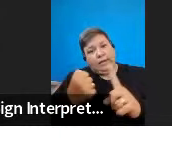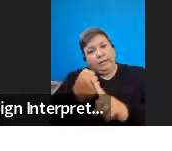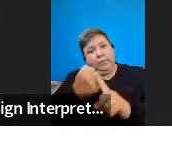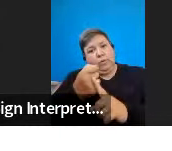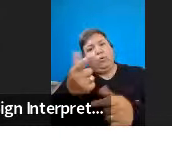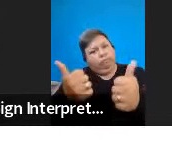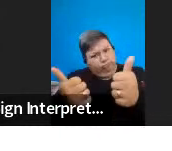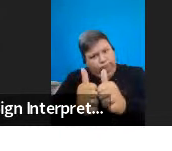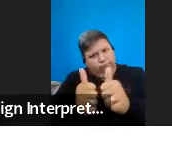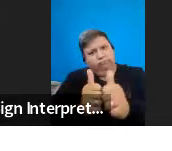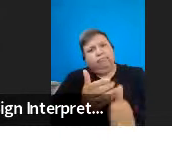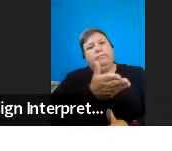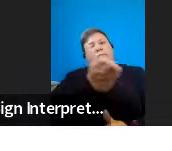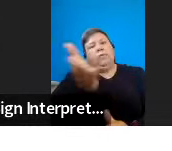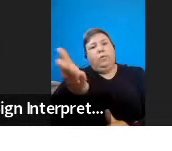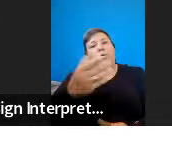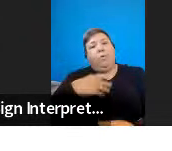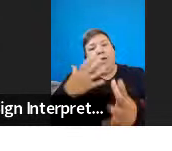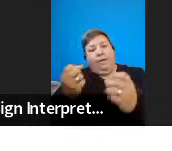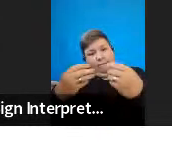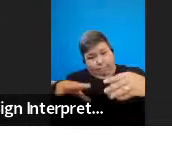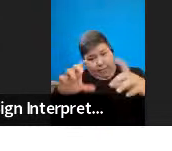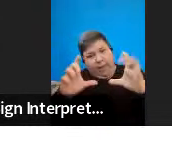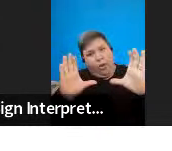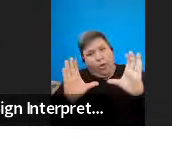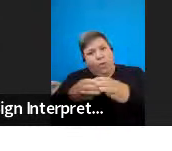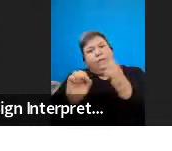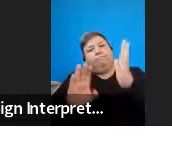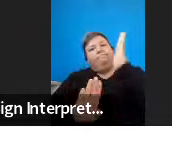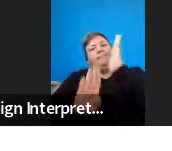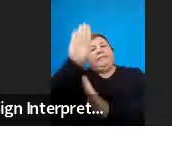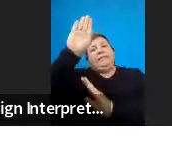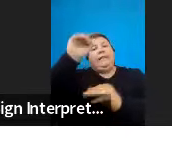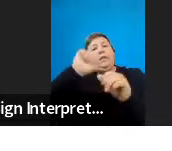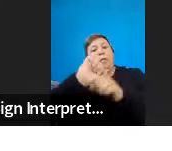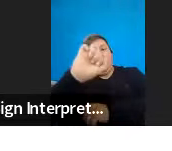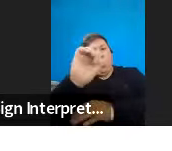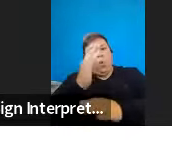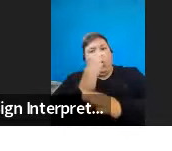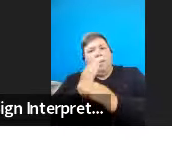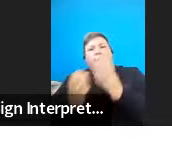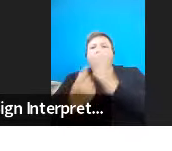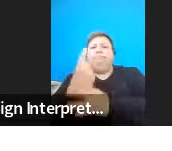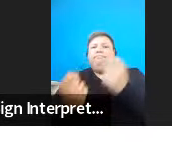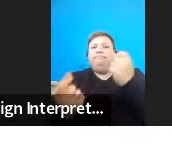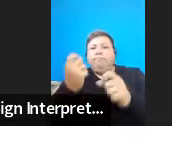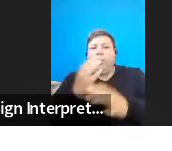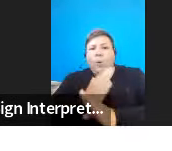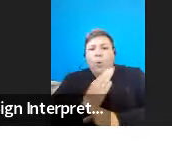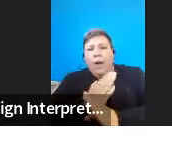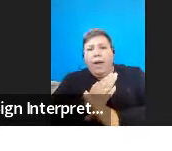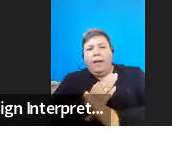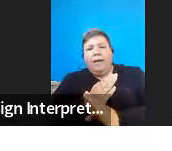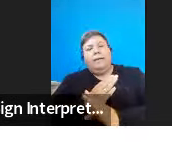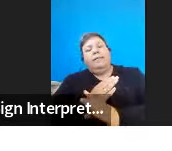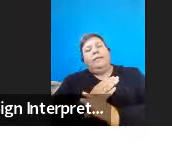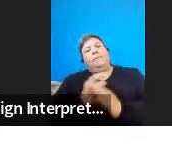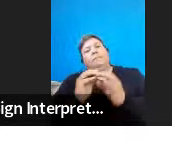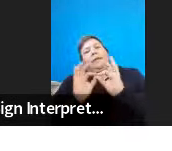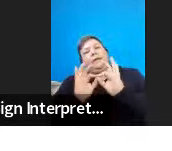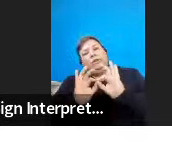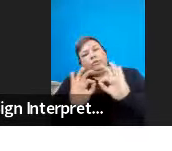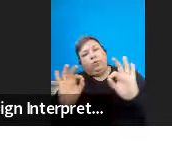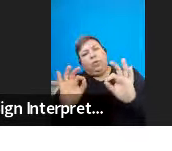in ensuring that you succeed in the work that you do, in creating the jobs in your respective space, and in ensuring that you